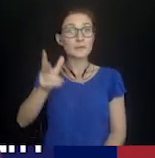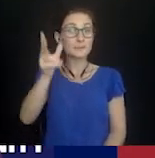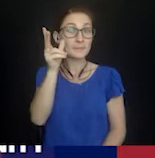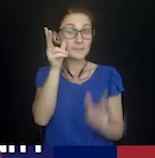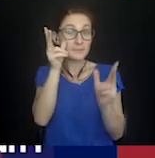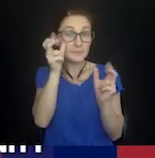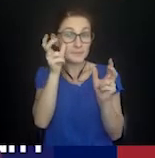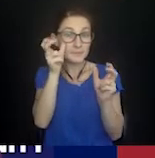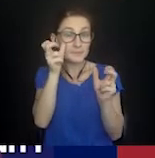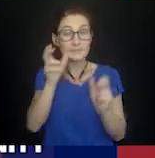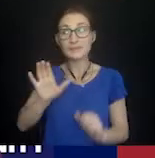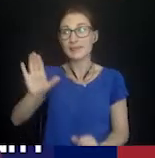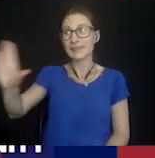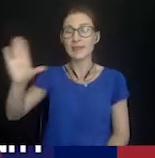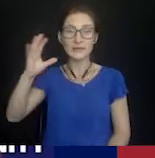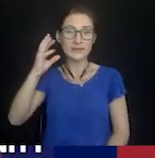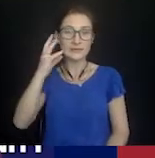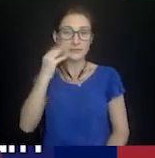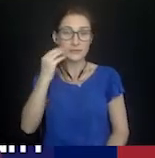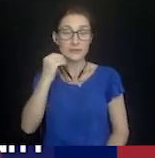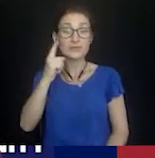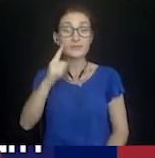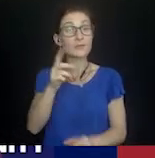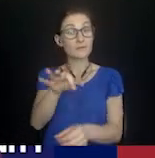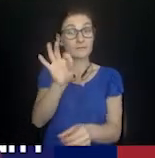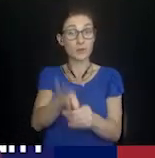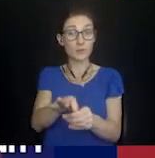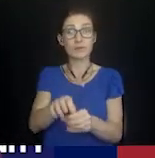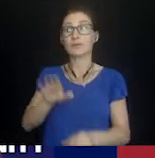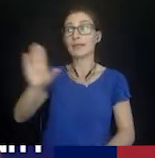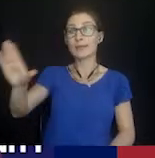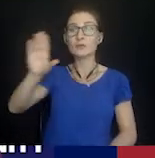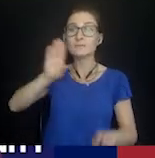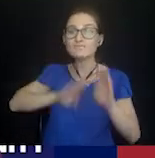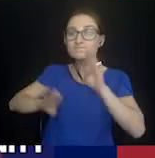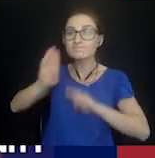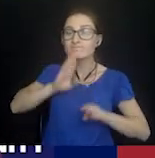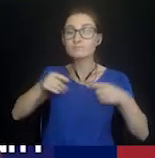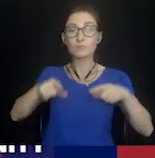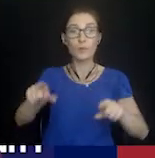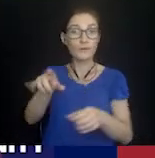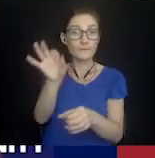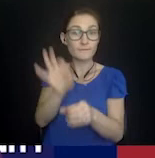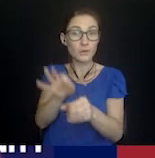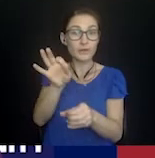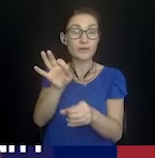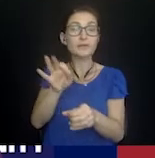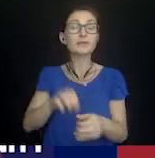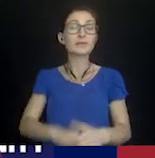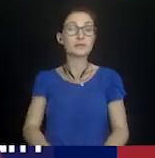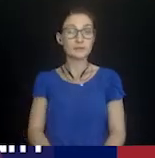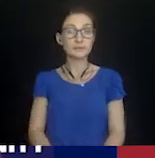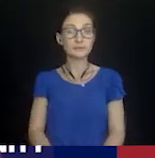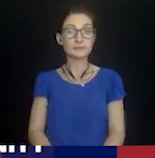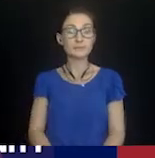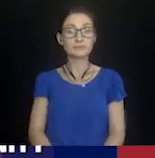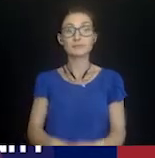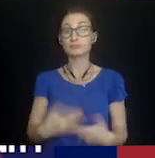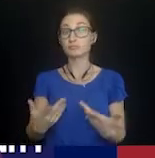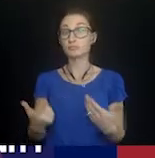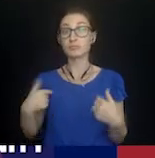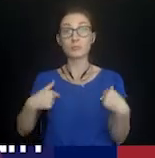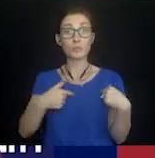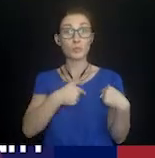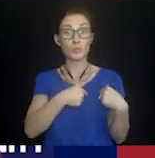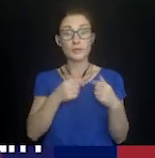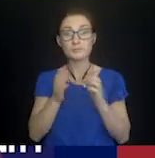about their experience voting, their frustrations with voting, what we're working on next